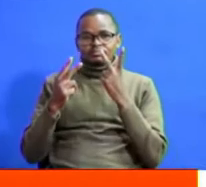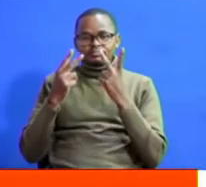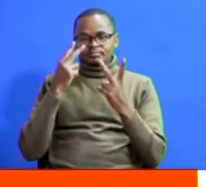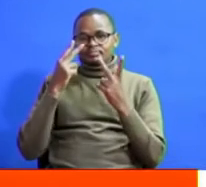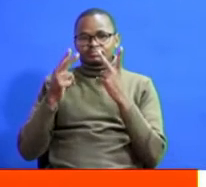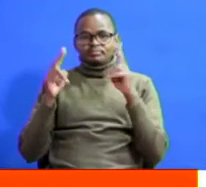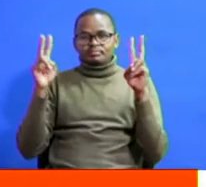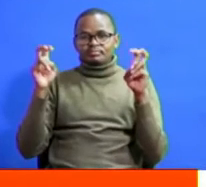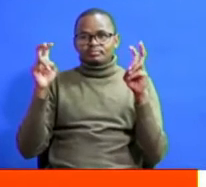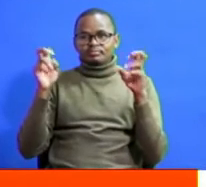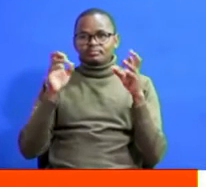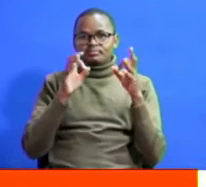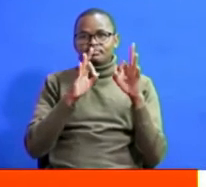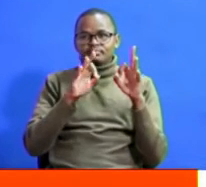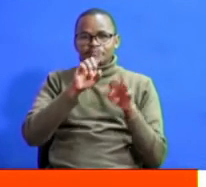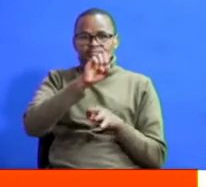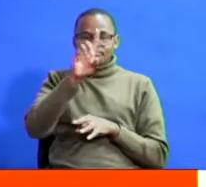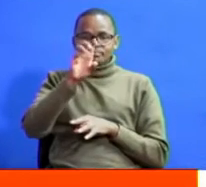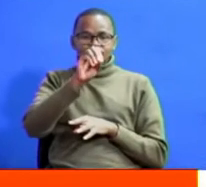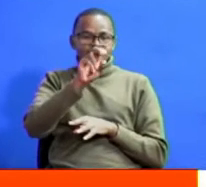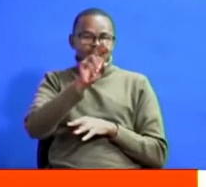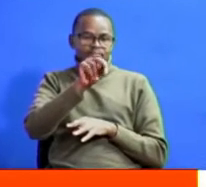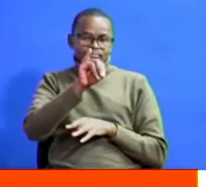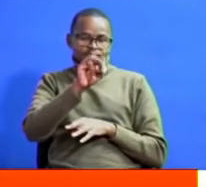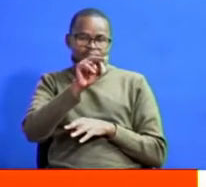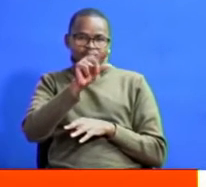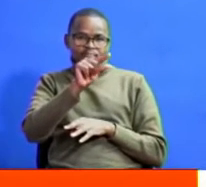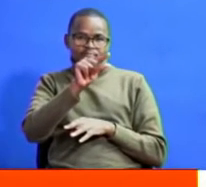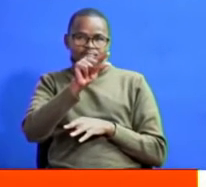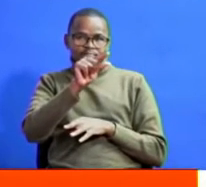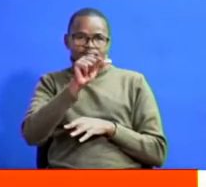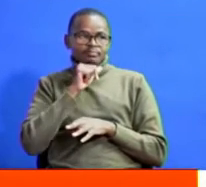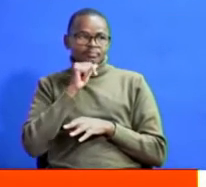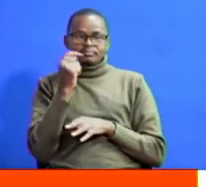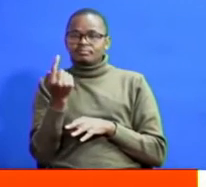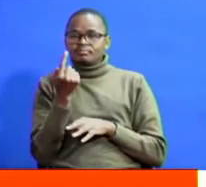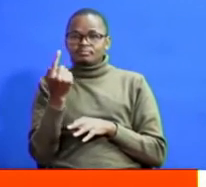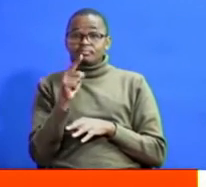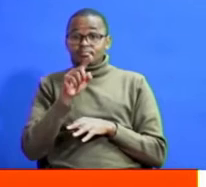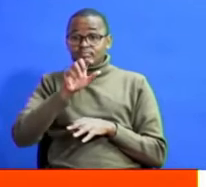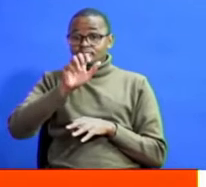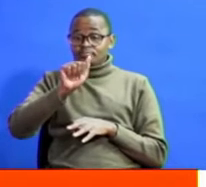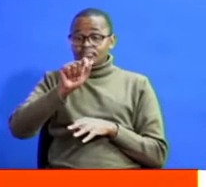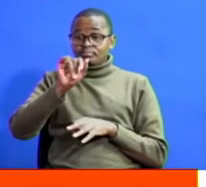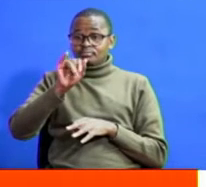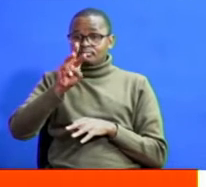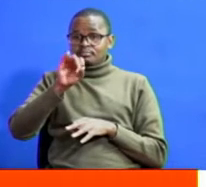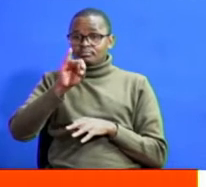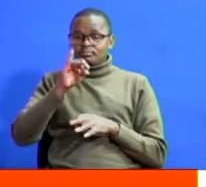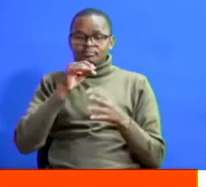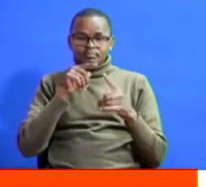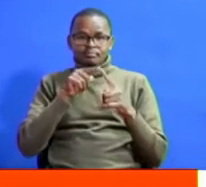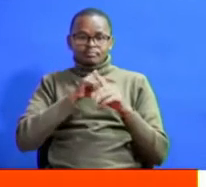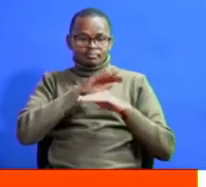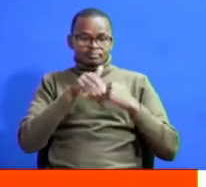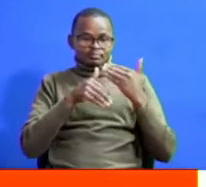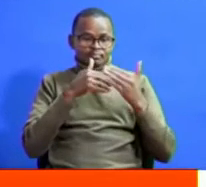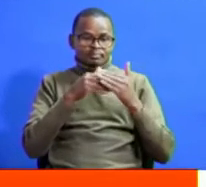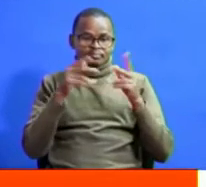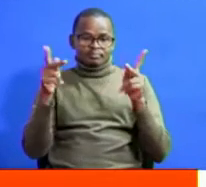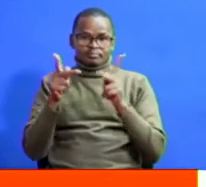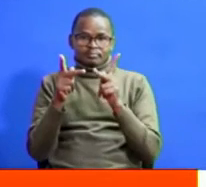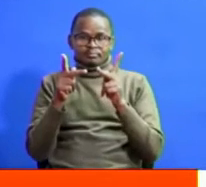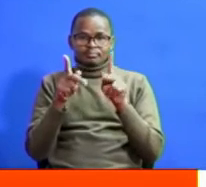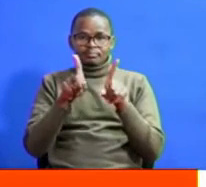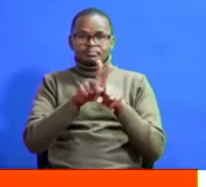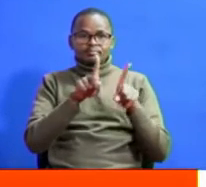the issue of zoning eliciting mixed reactions, not in the Azimio side alone. It cuts across all the parties. Of course,